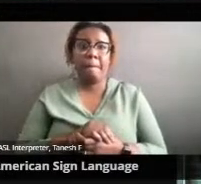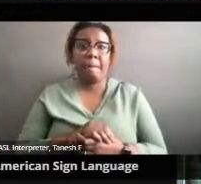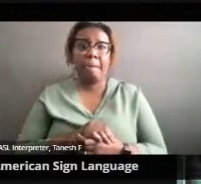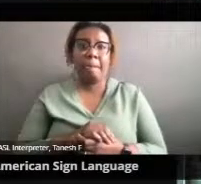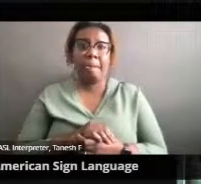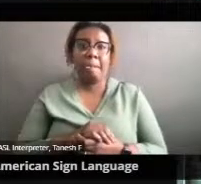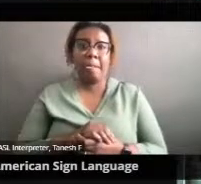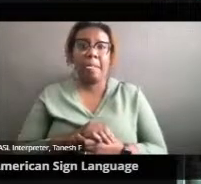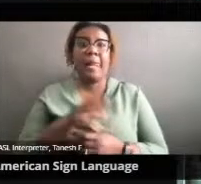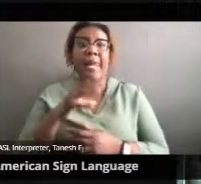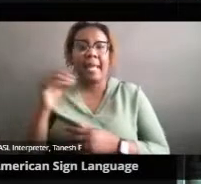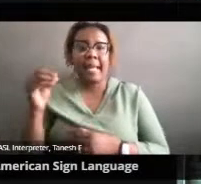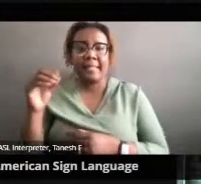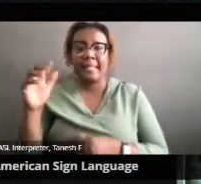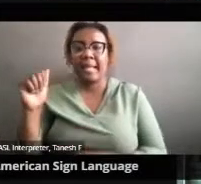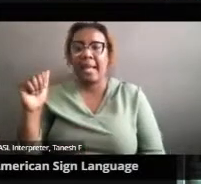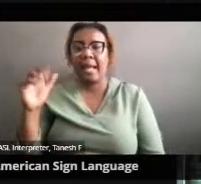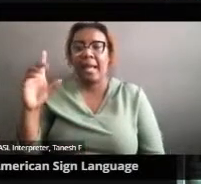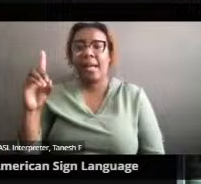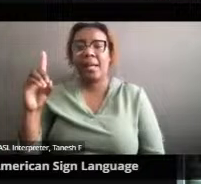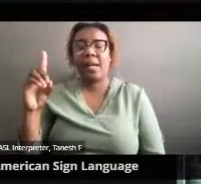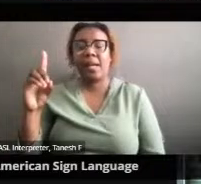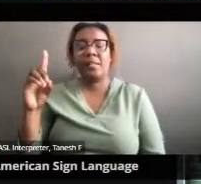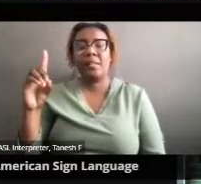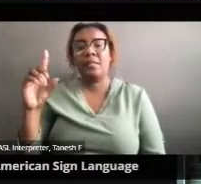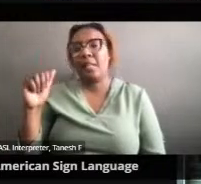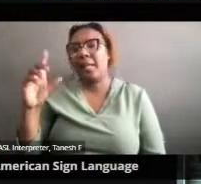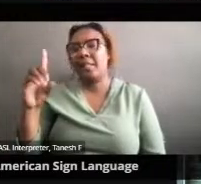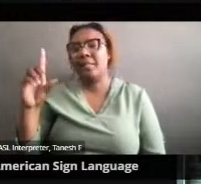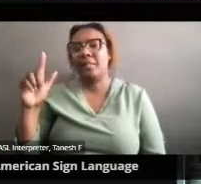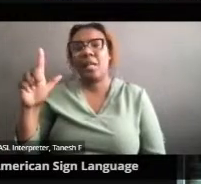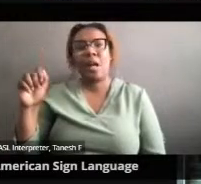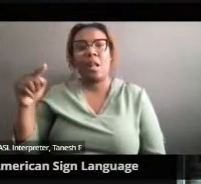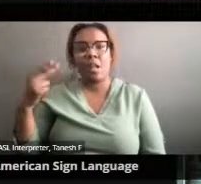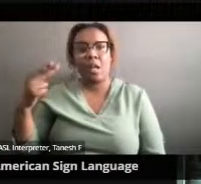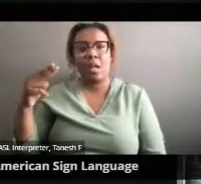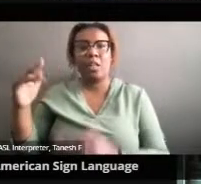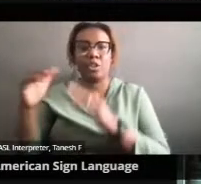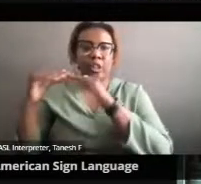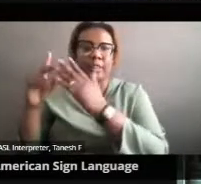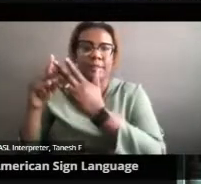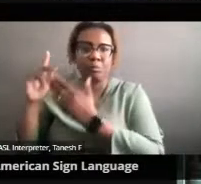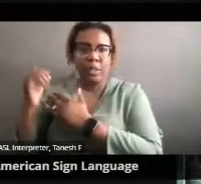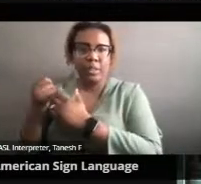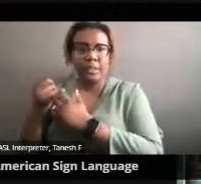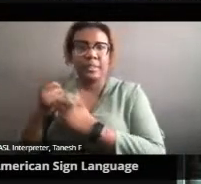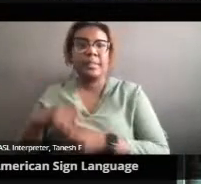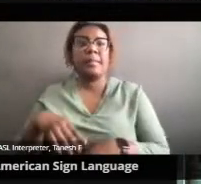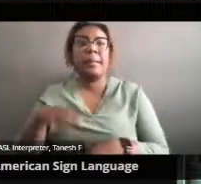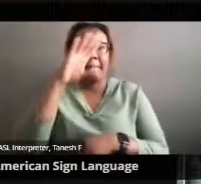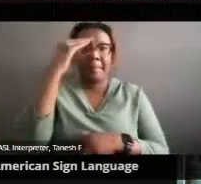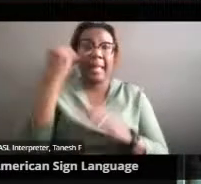and Adalah Justice Project and Black Christians for Palestine.